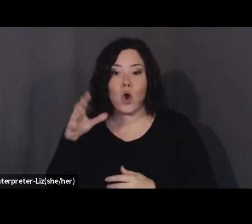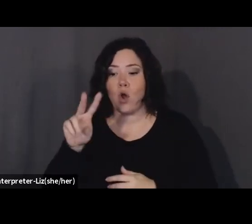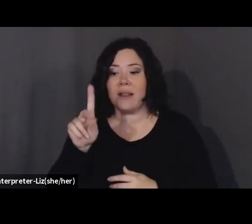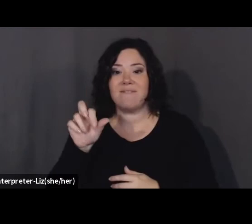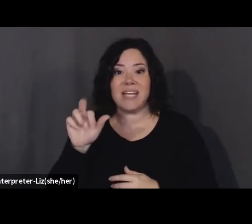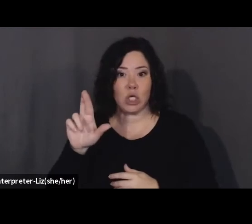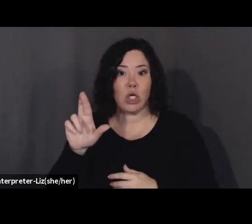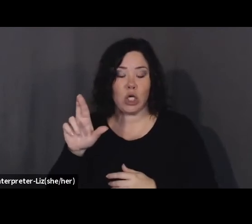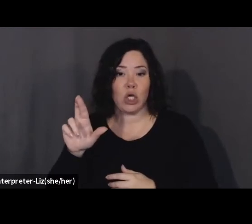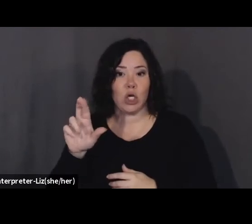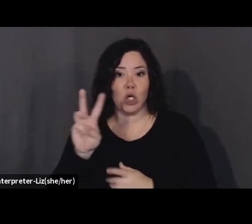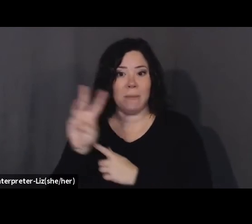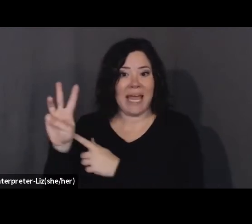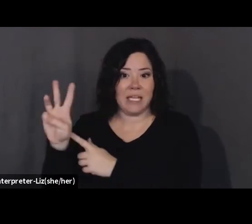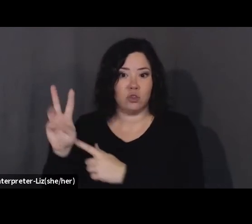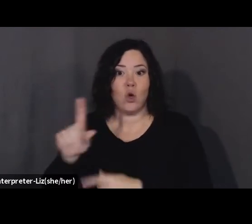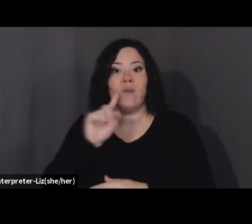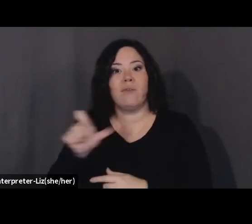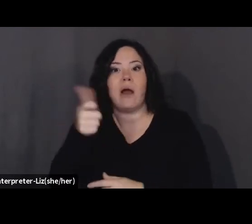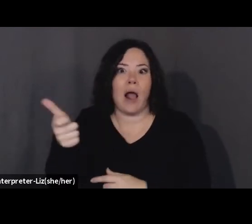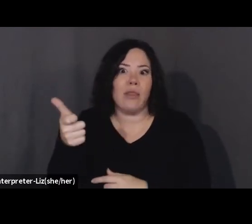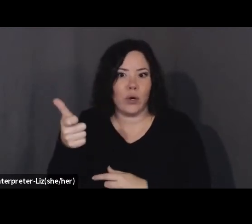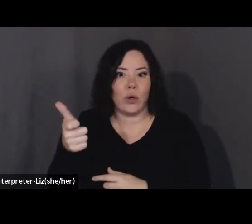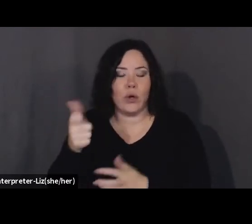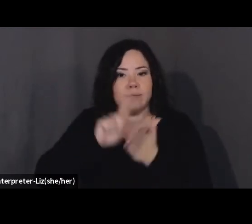we're conducting right now.